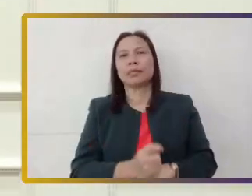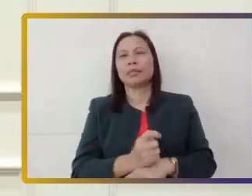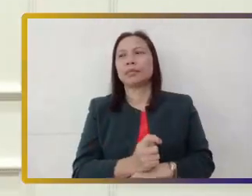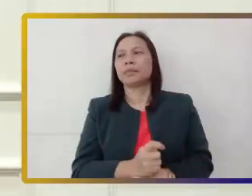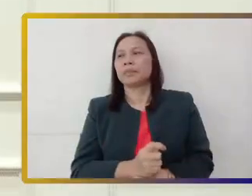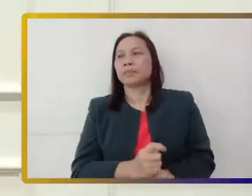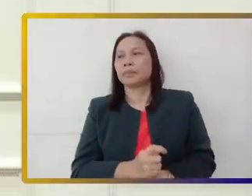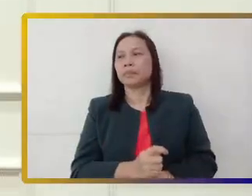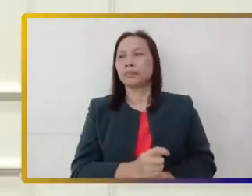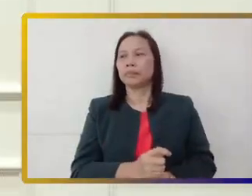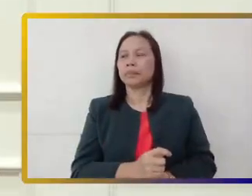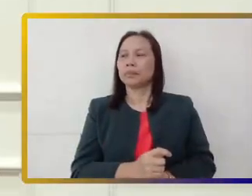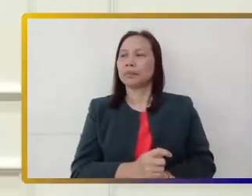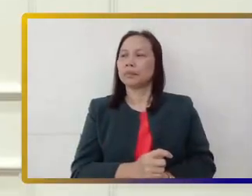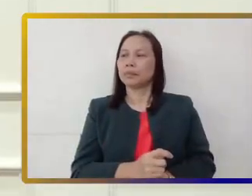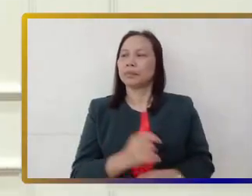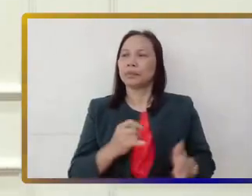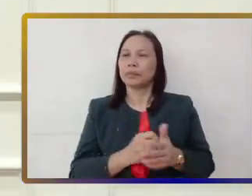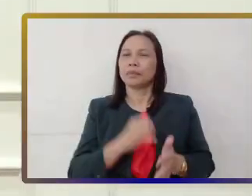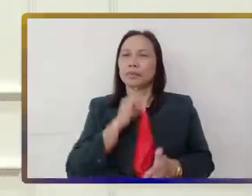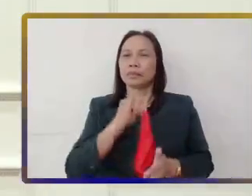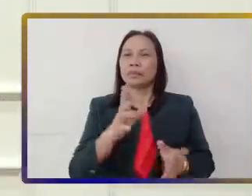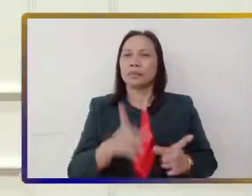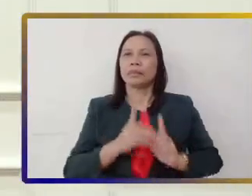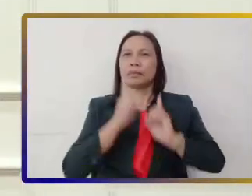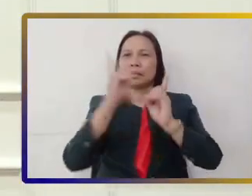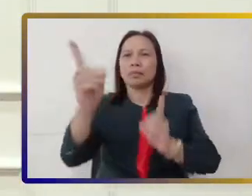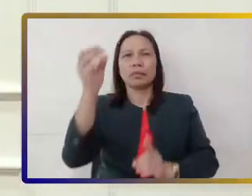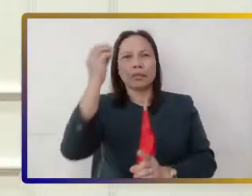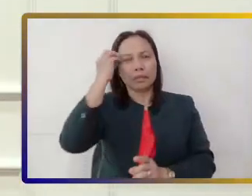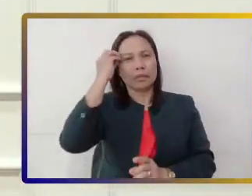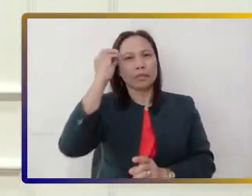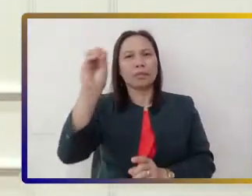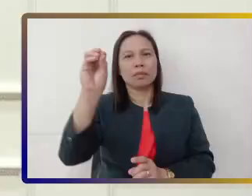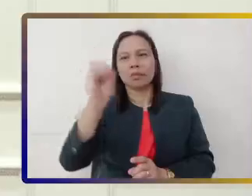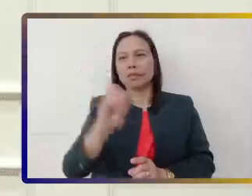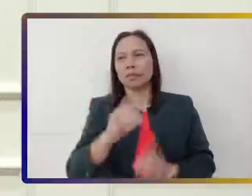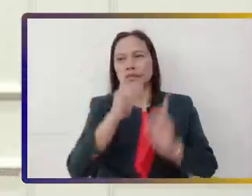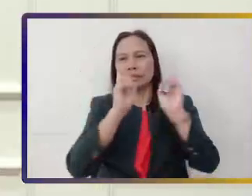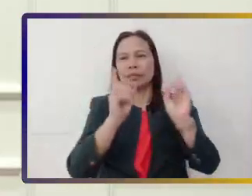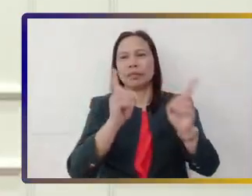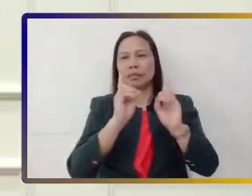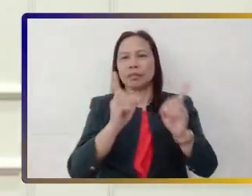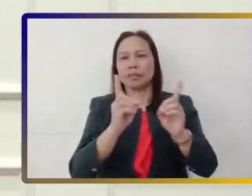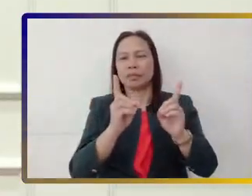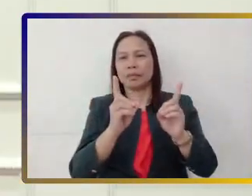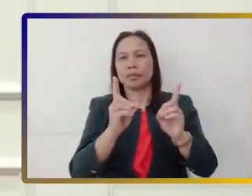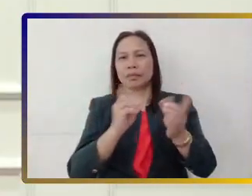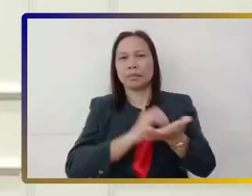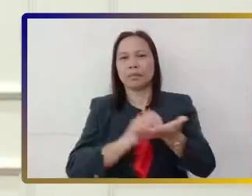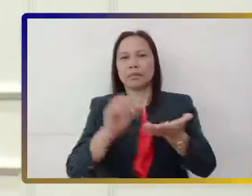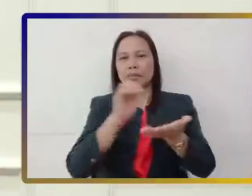meaning it is the delivery of opinion doctrines